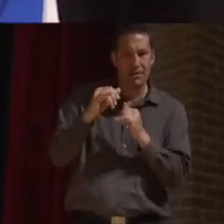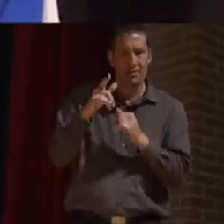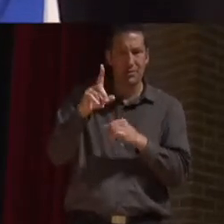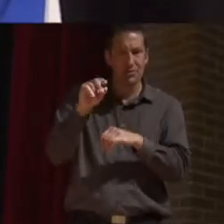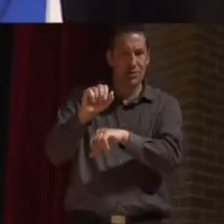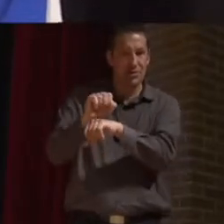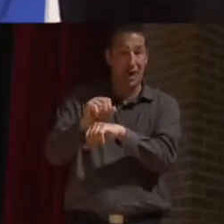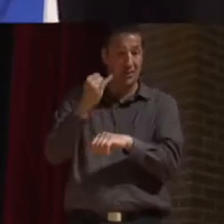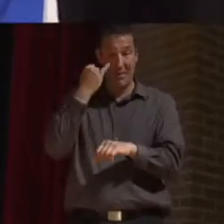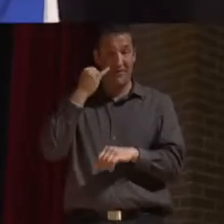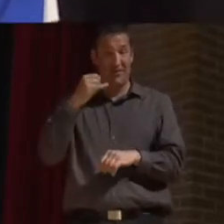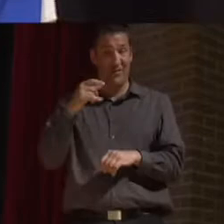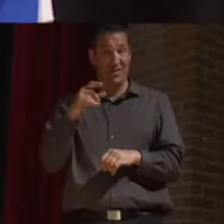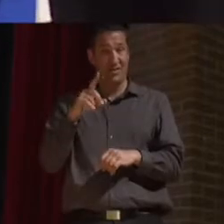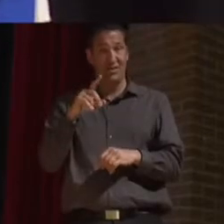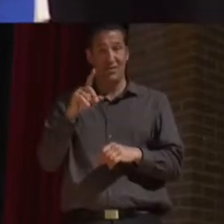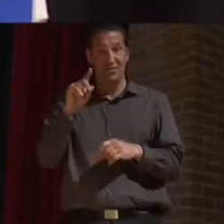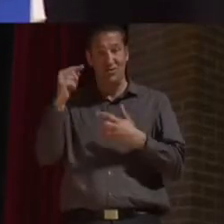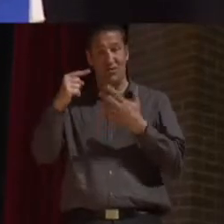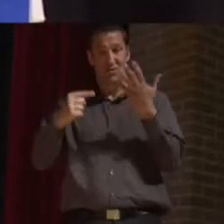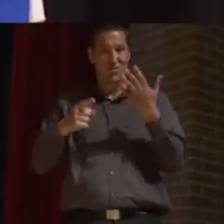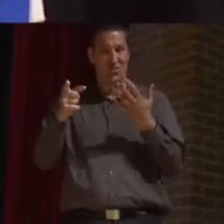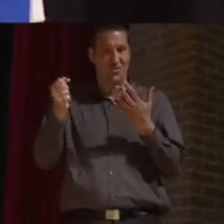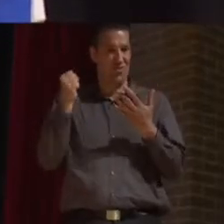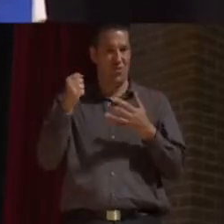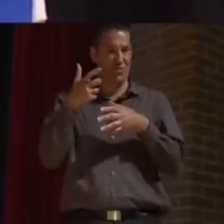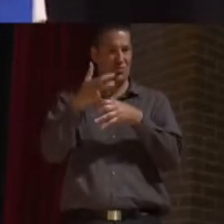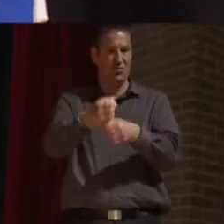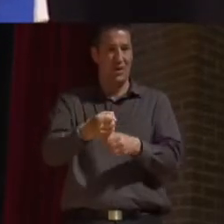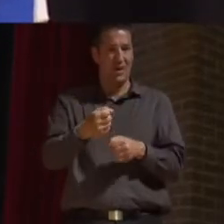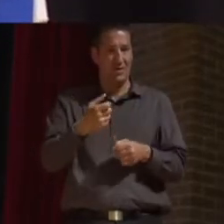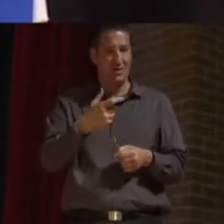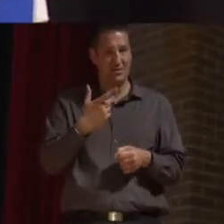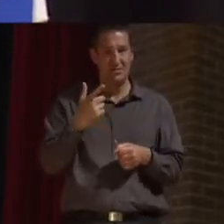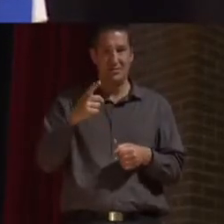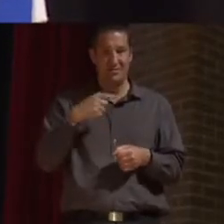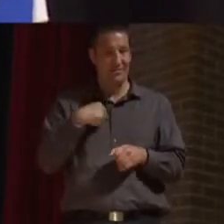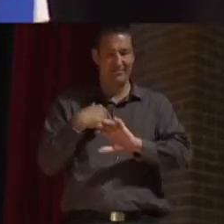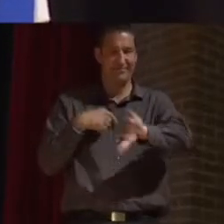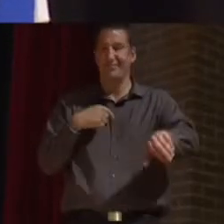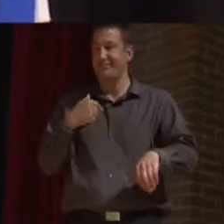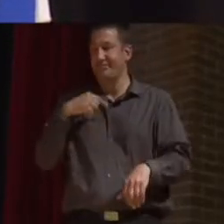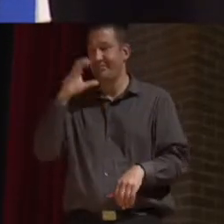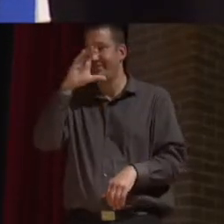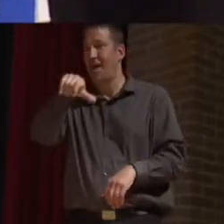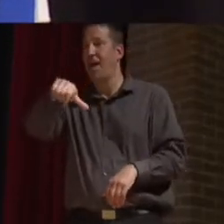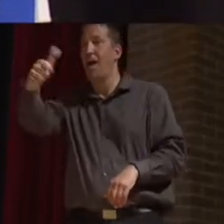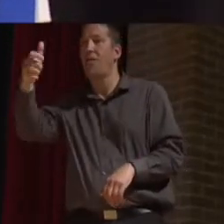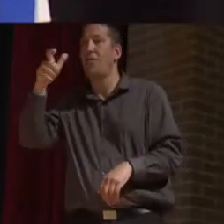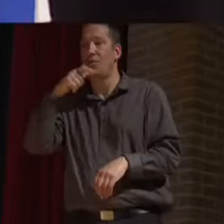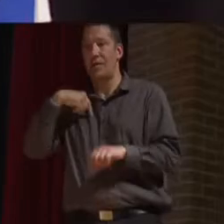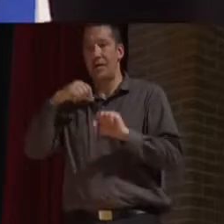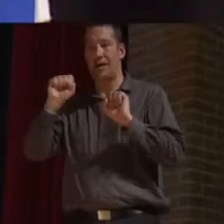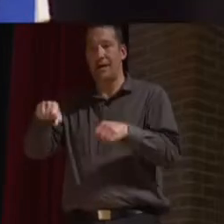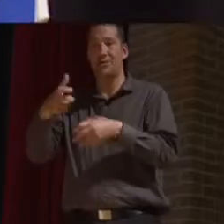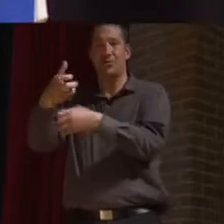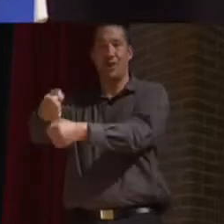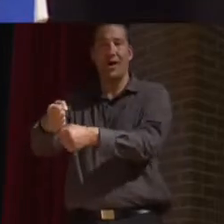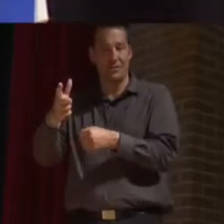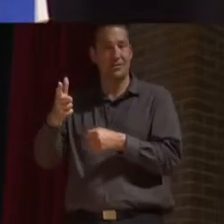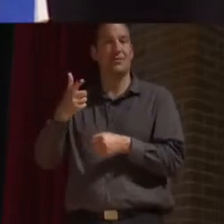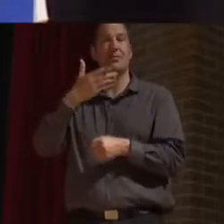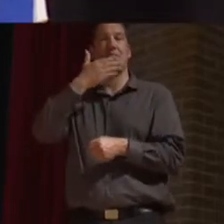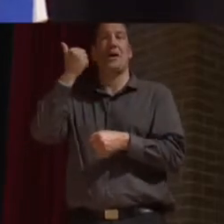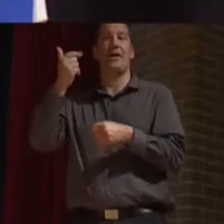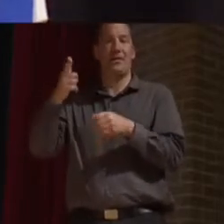don't trust you anymore. And they're just going to kick it off to somebody who they can trust and make them run the job better and be